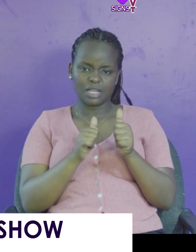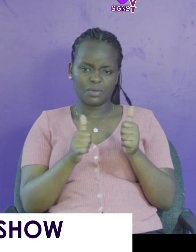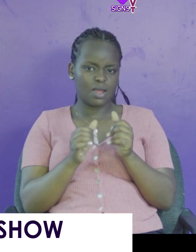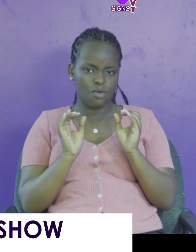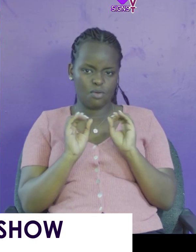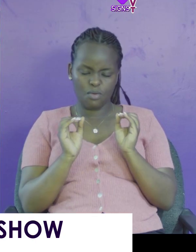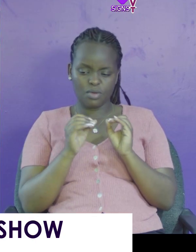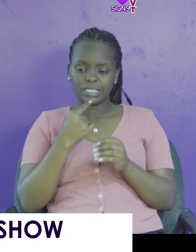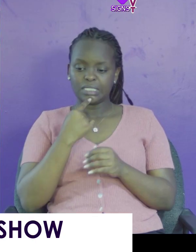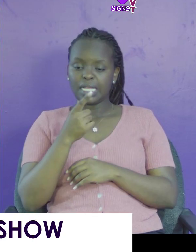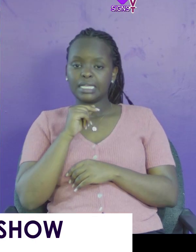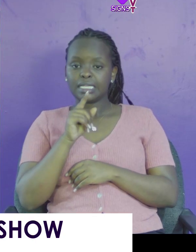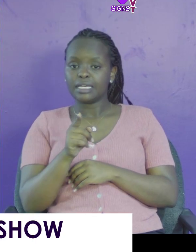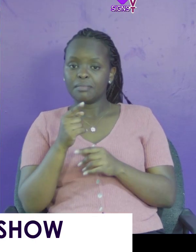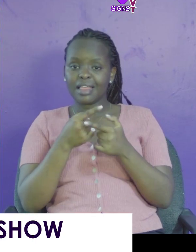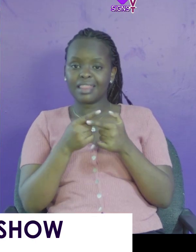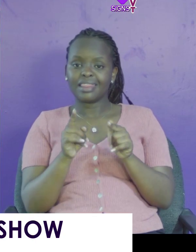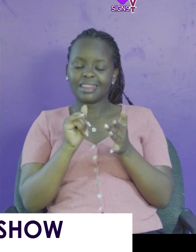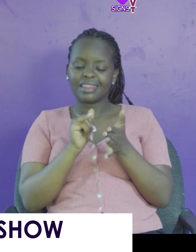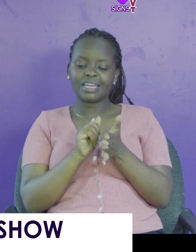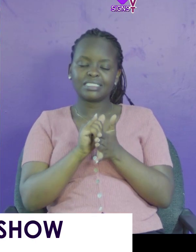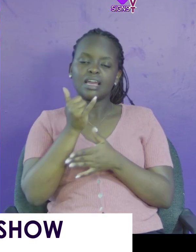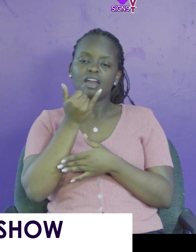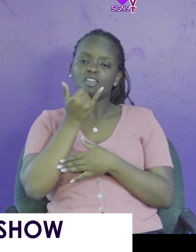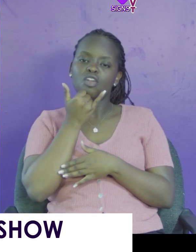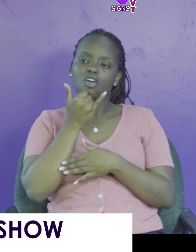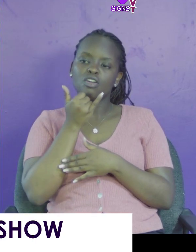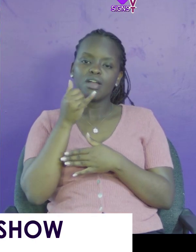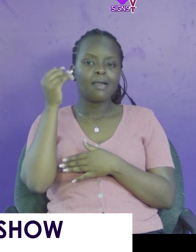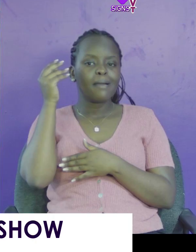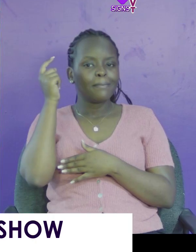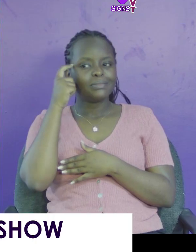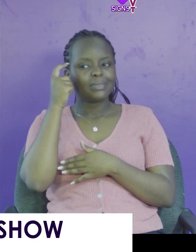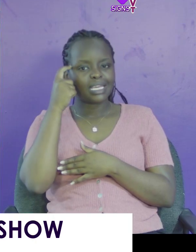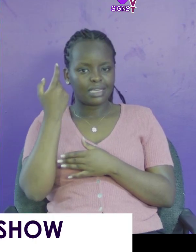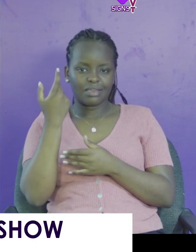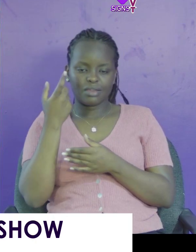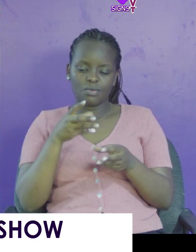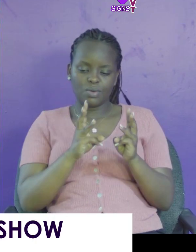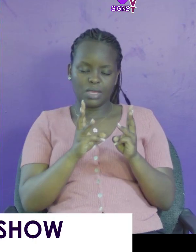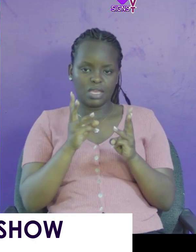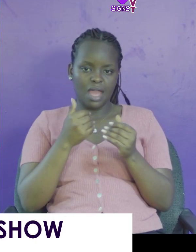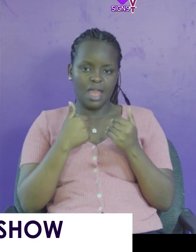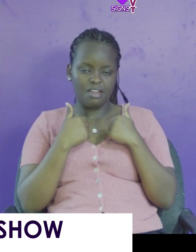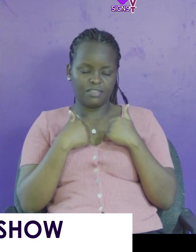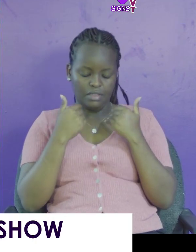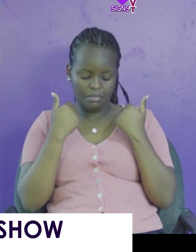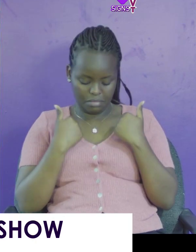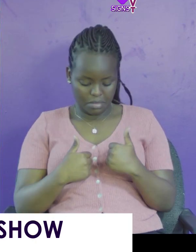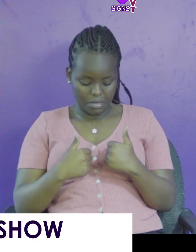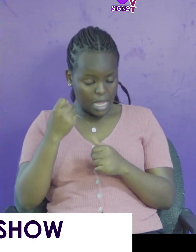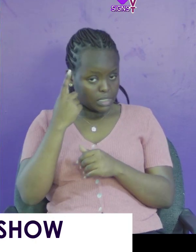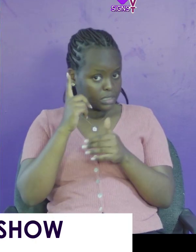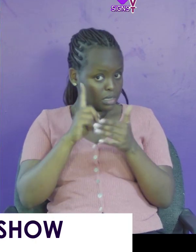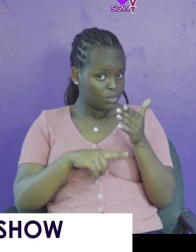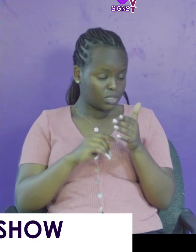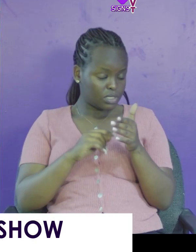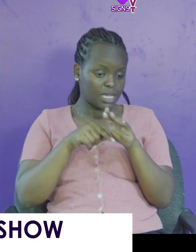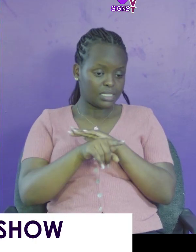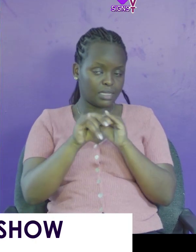him that is a very, very wrong mentality you are having. Because Yeah. for me, what I understand, to get into